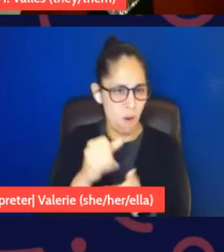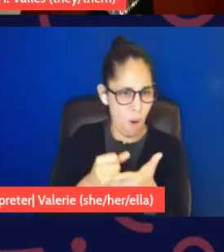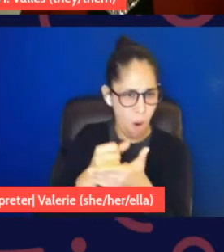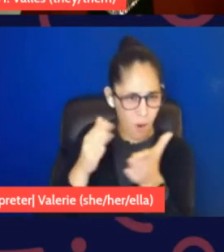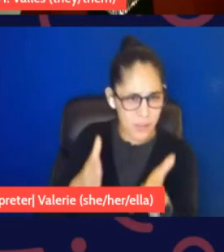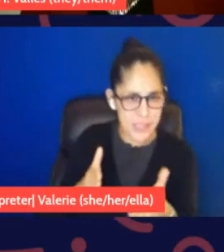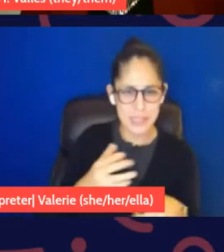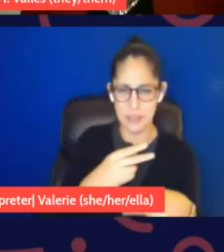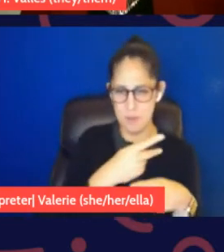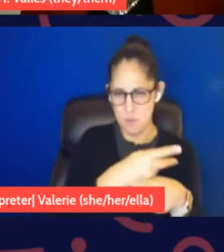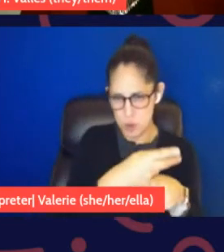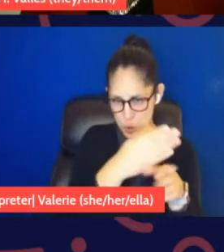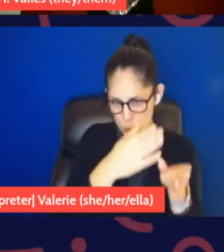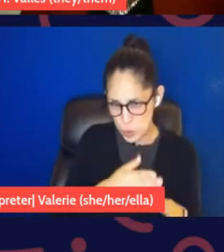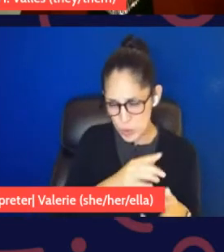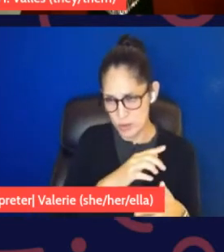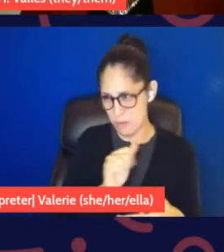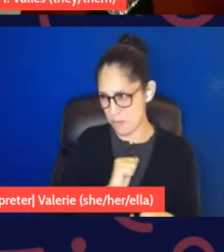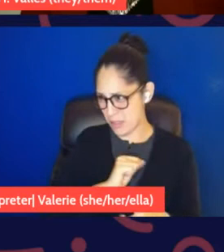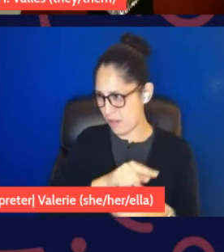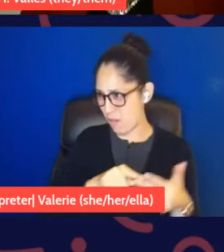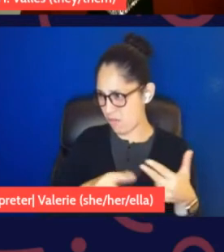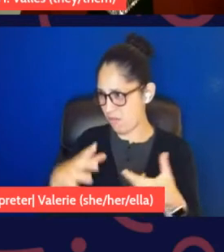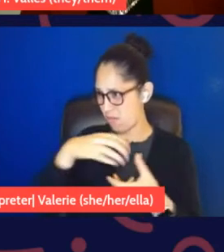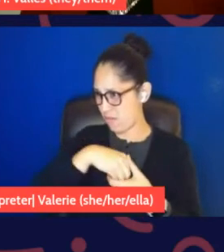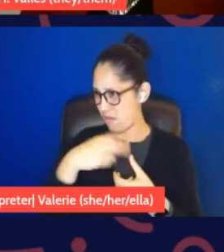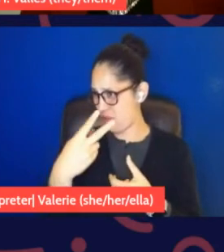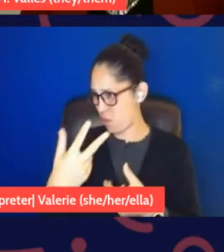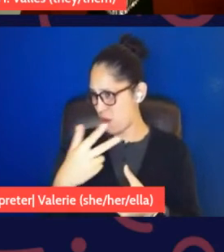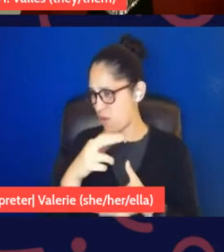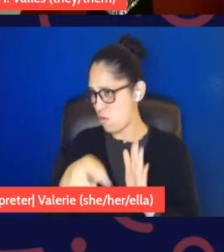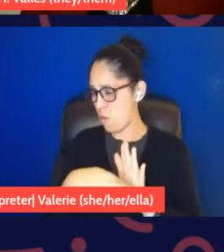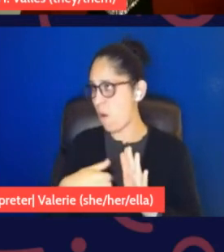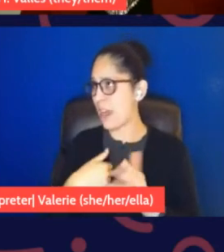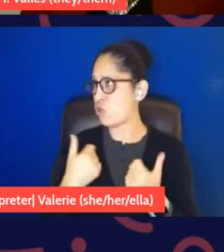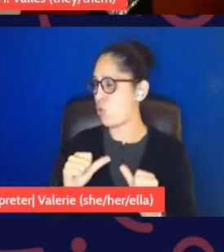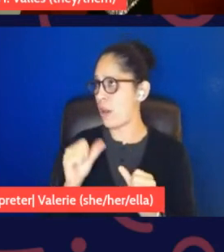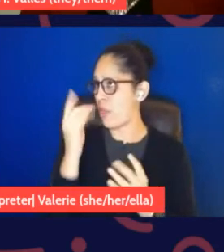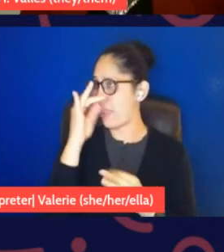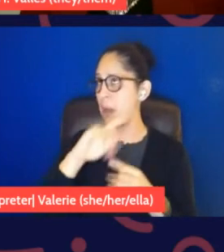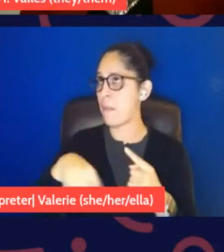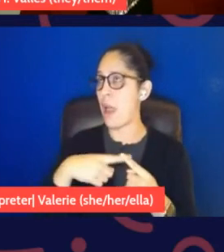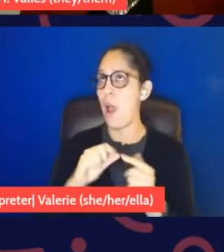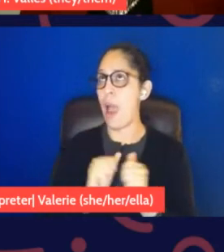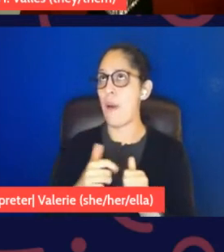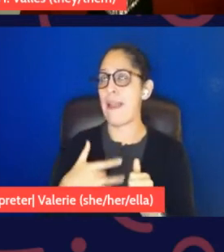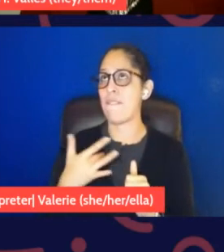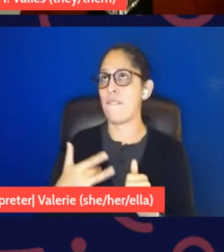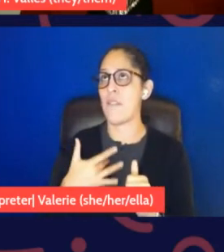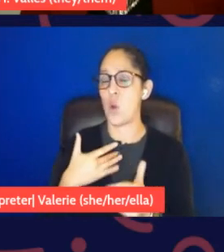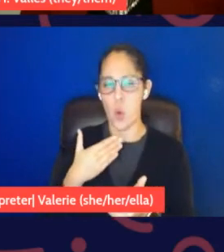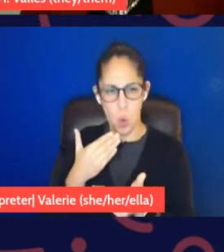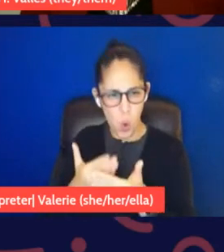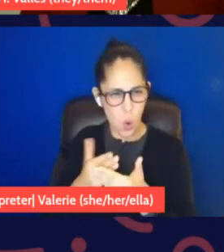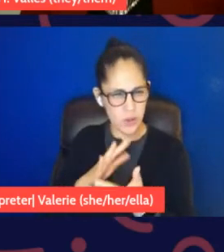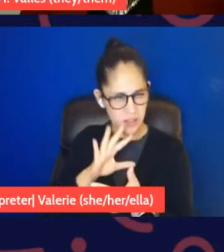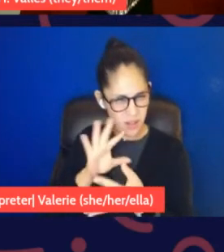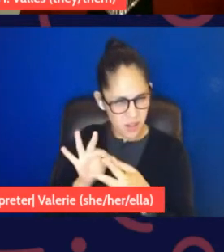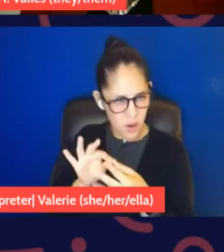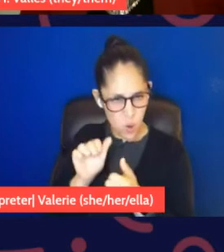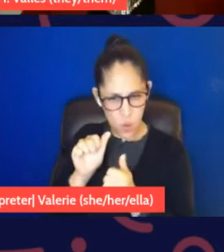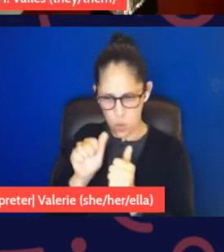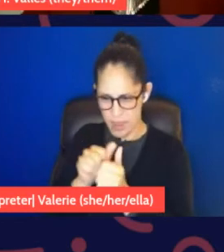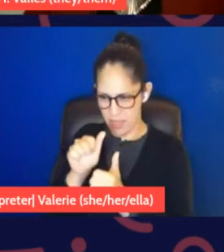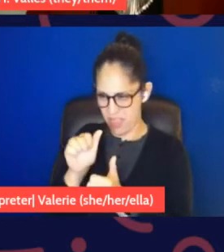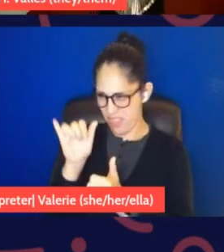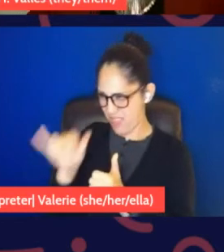that I'm compelled to ask myself how to become intimate with that which I hate, and what does it